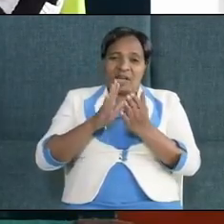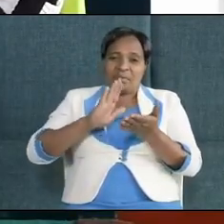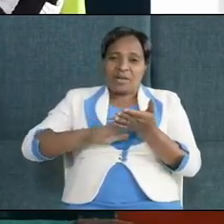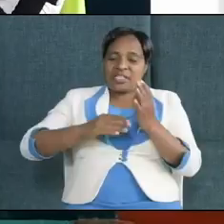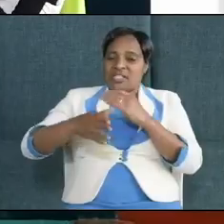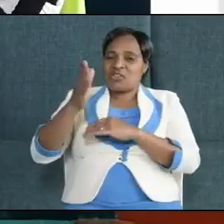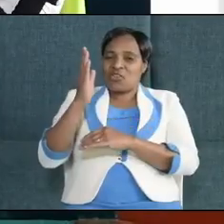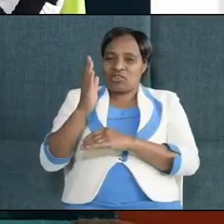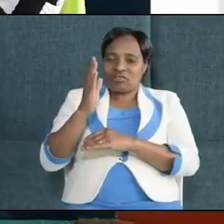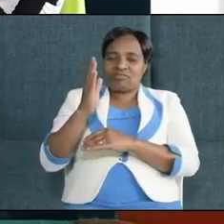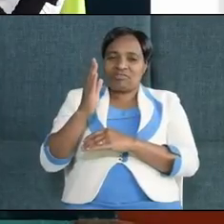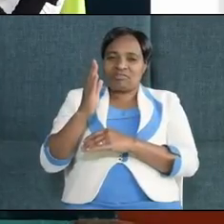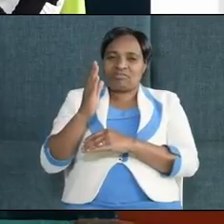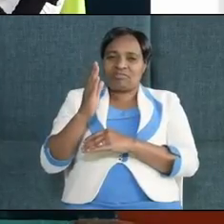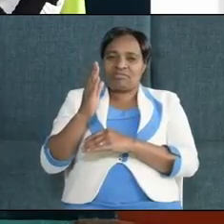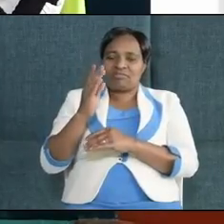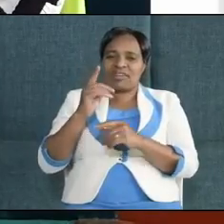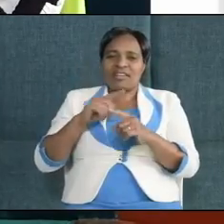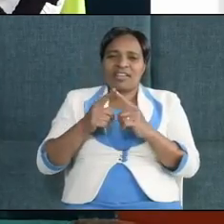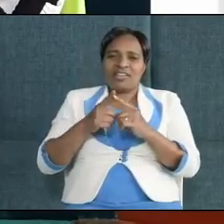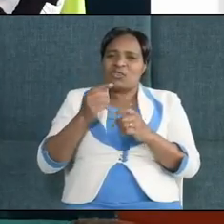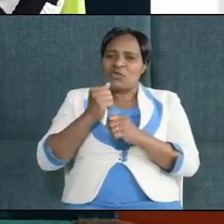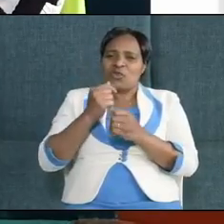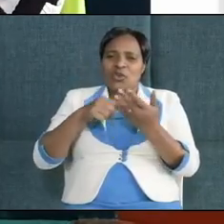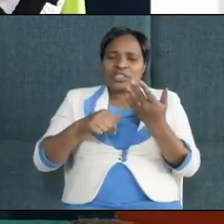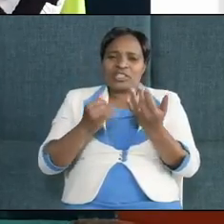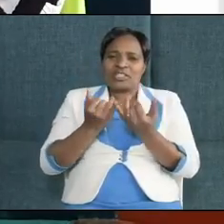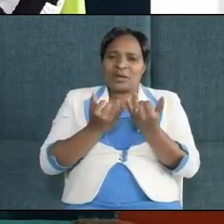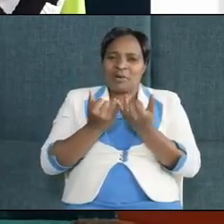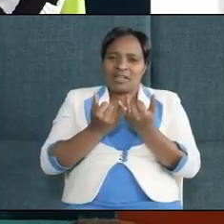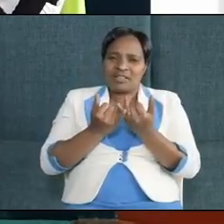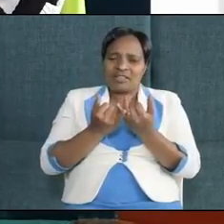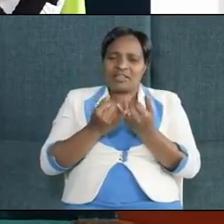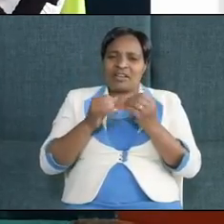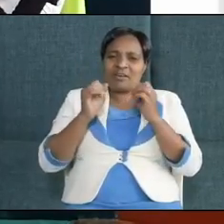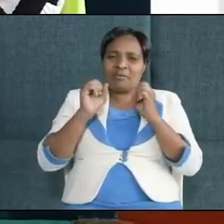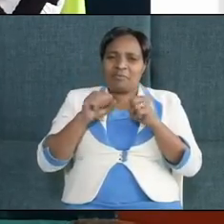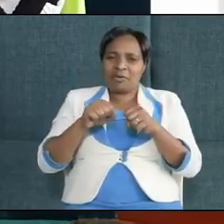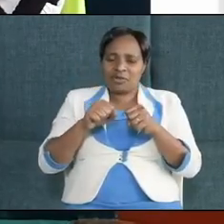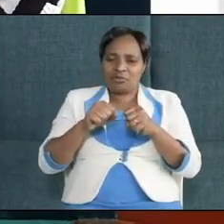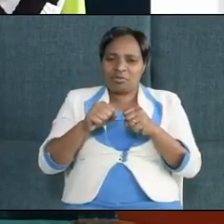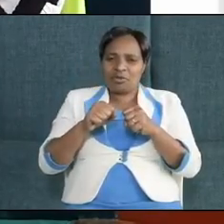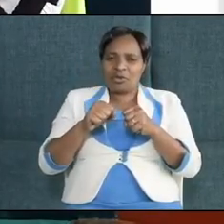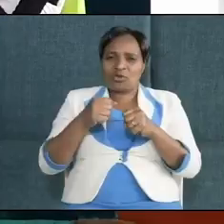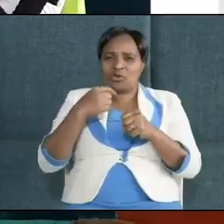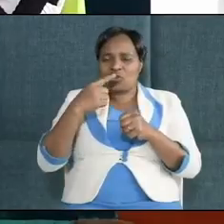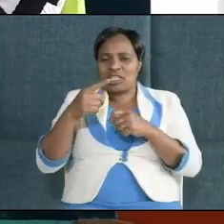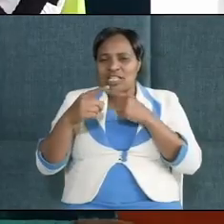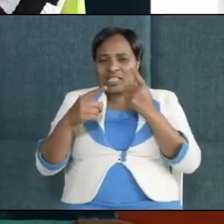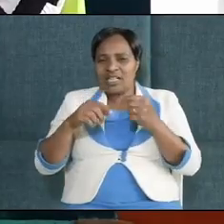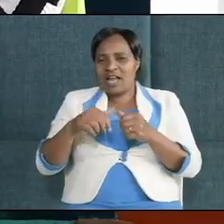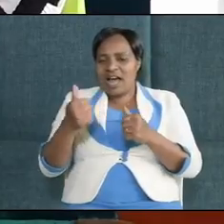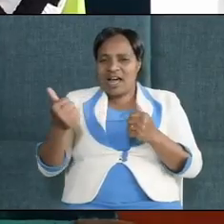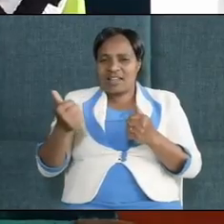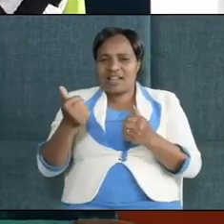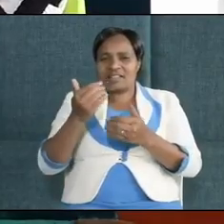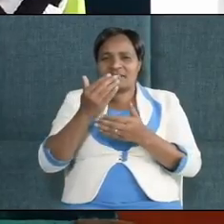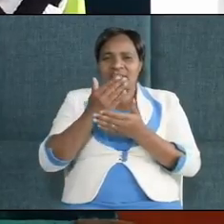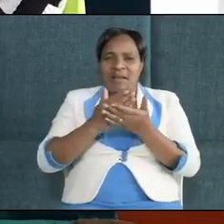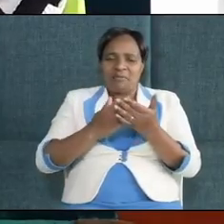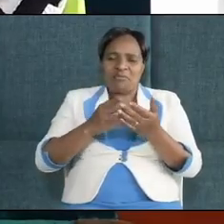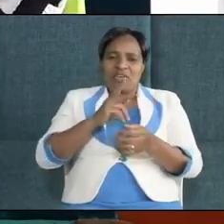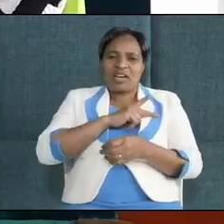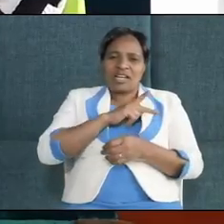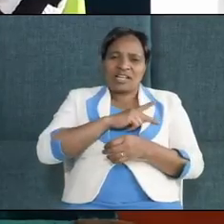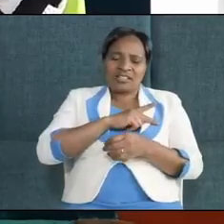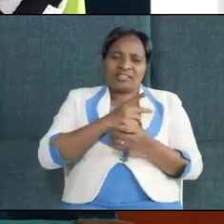God. And Angela, what else can we do on Sabbath? We can visit children's home or do other acts of kindness. And Gracie, what else